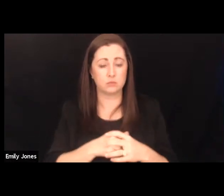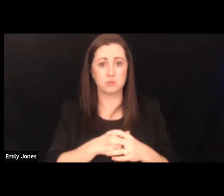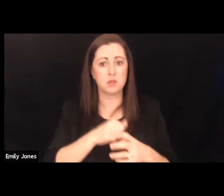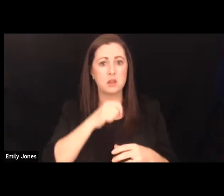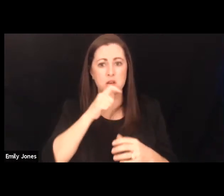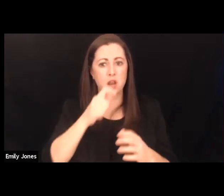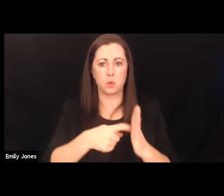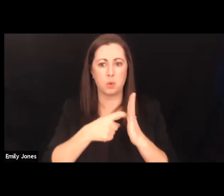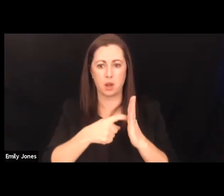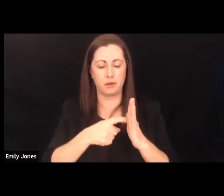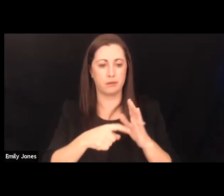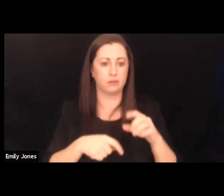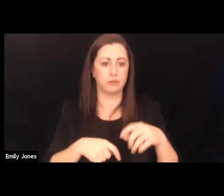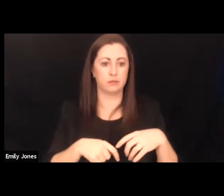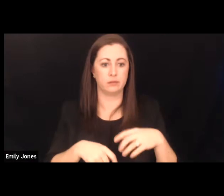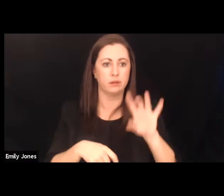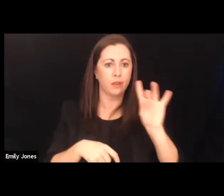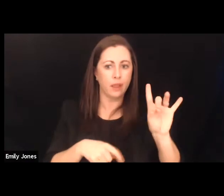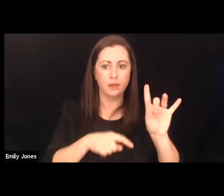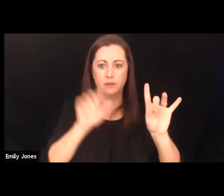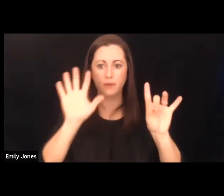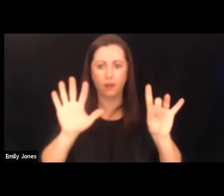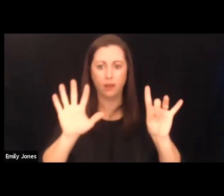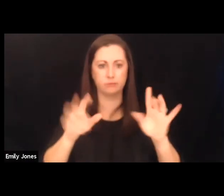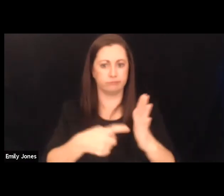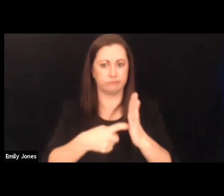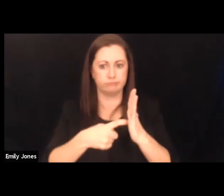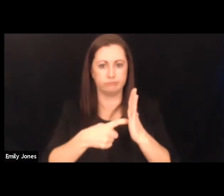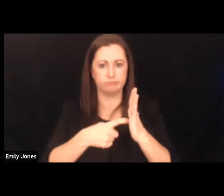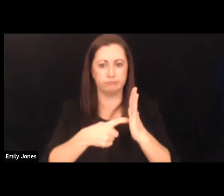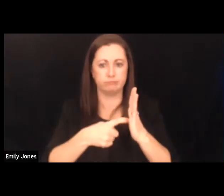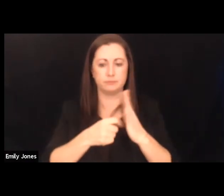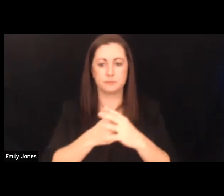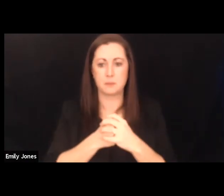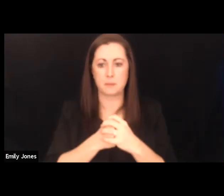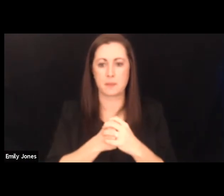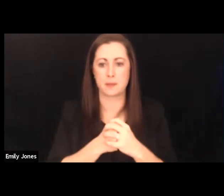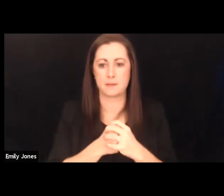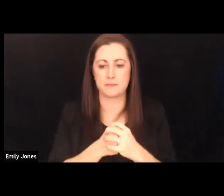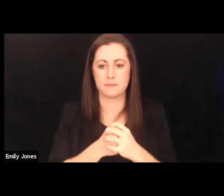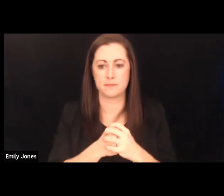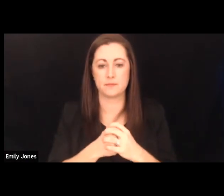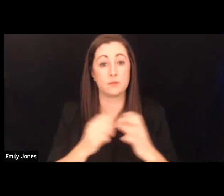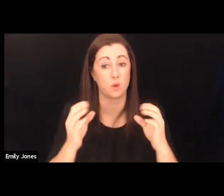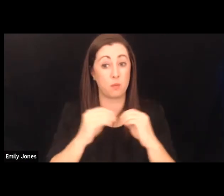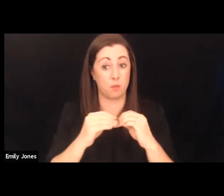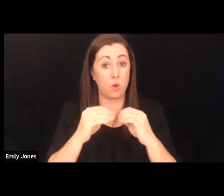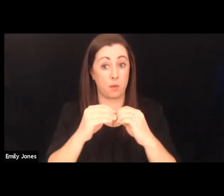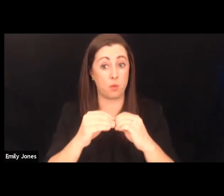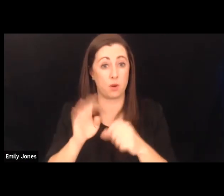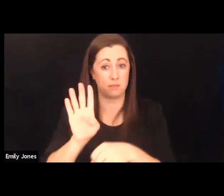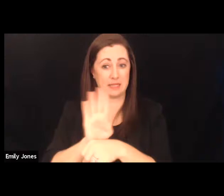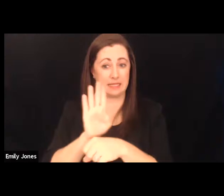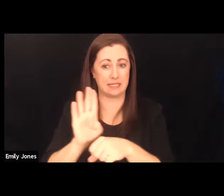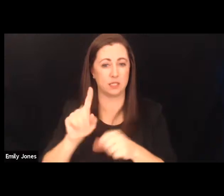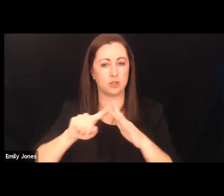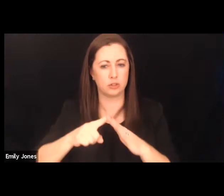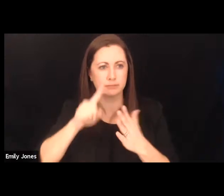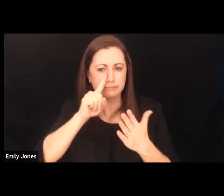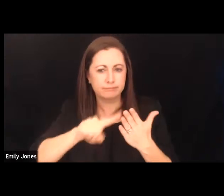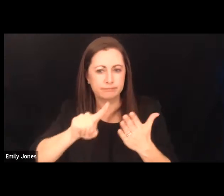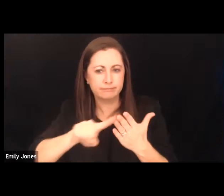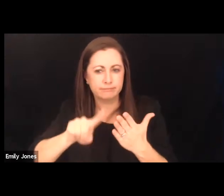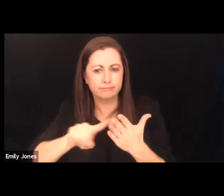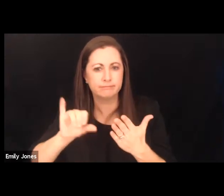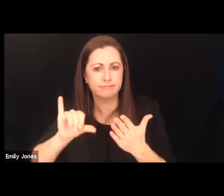just at a certain time frame. So more and more businesses, I think, are going to really be looking for people